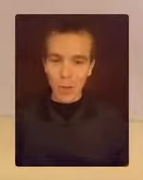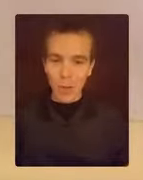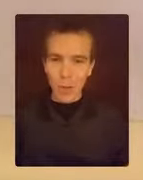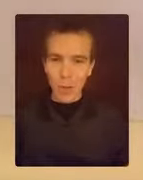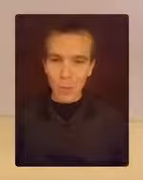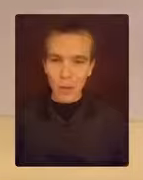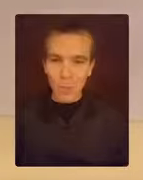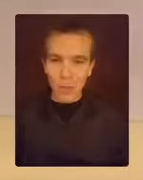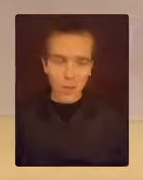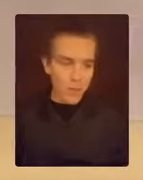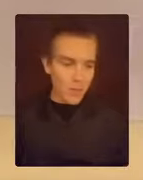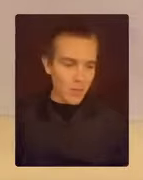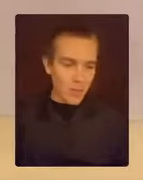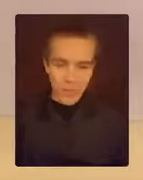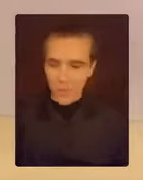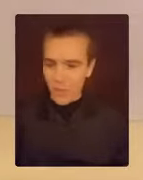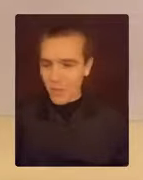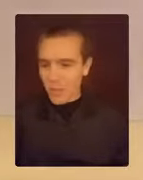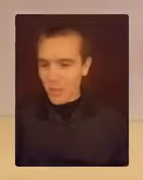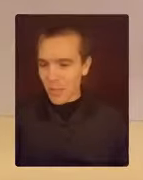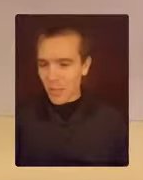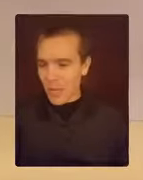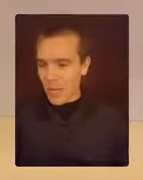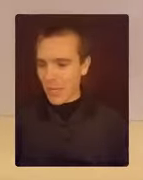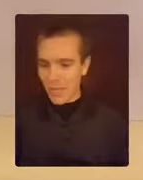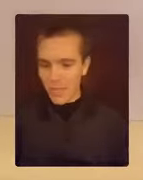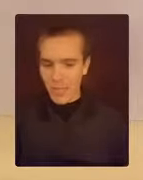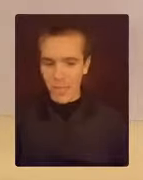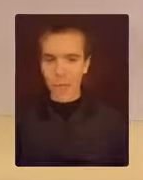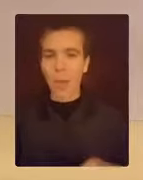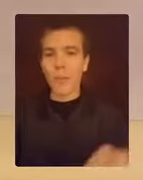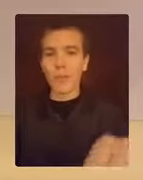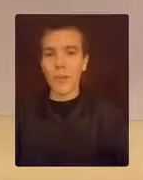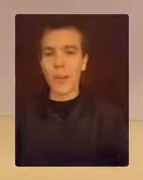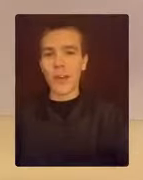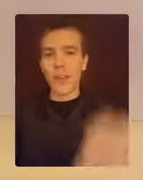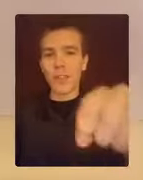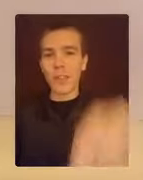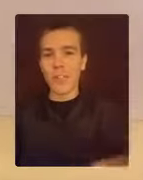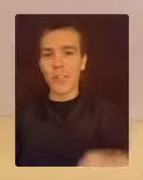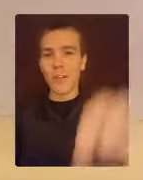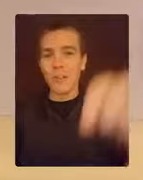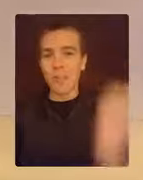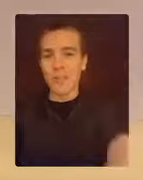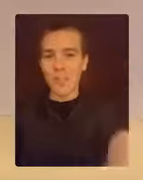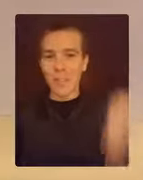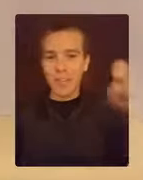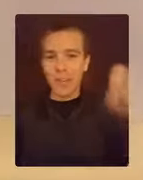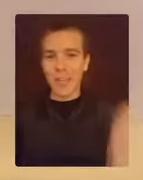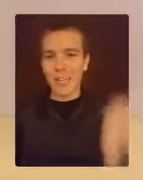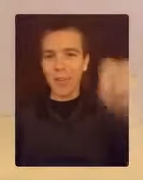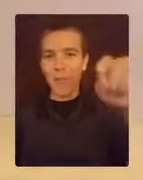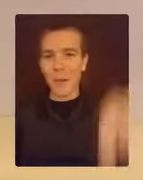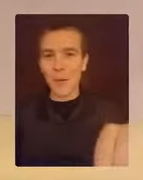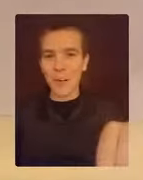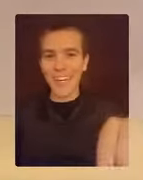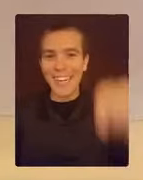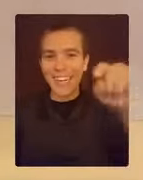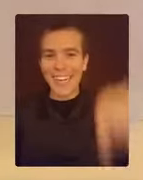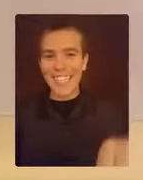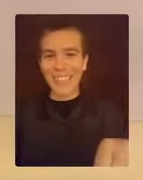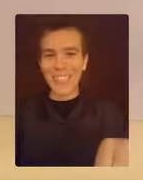like, whoa, wait a minute. Is this okay? You got to put your finger out and touch it first. You're like, is that a